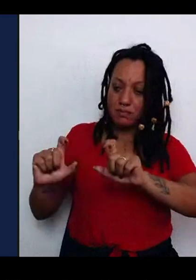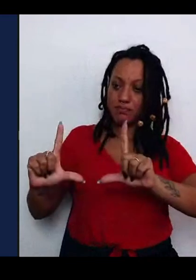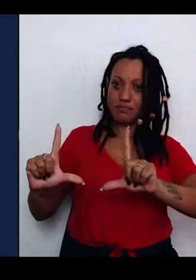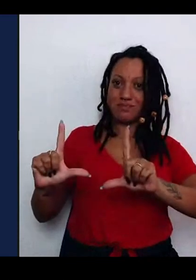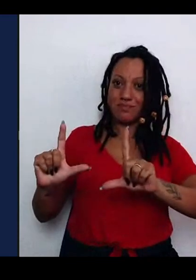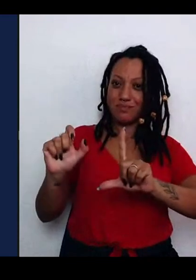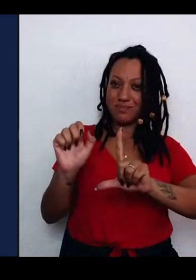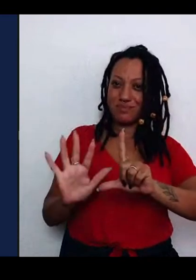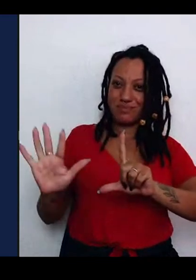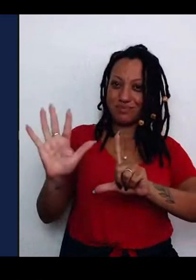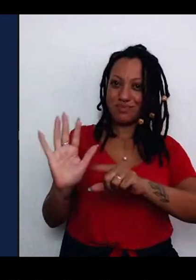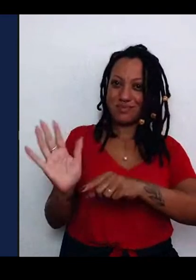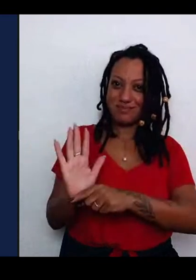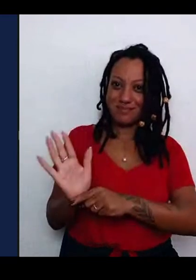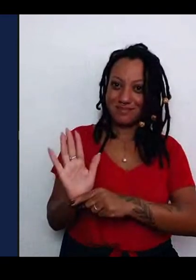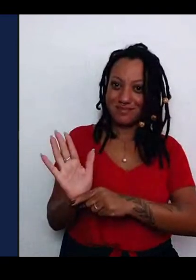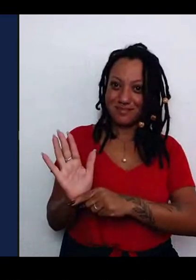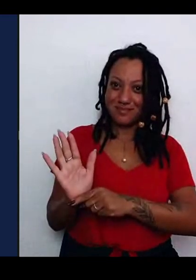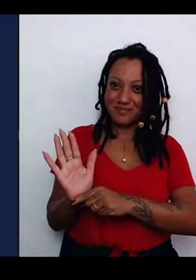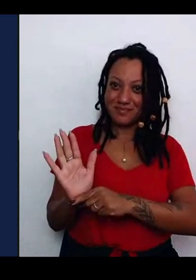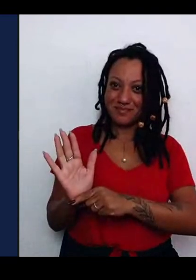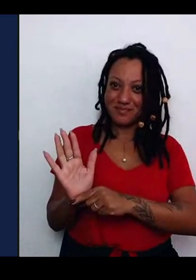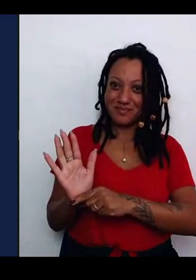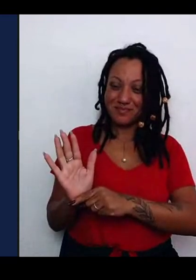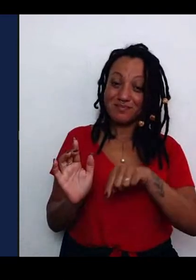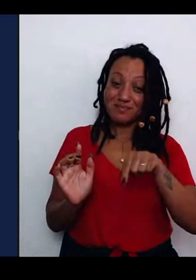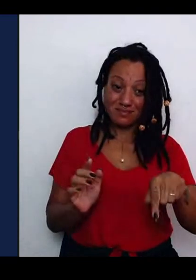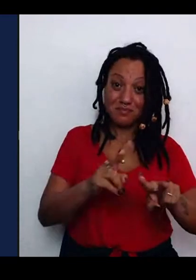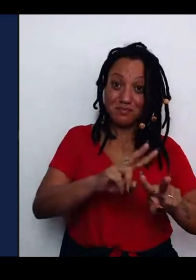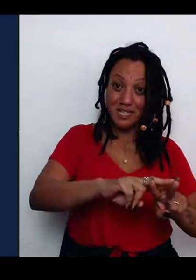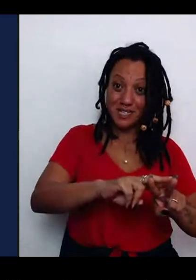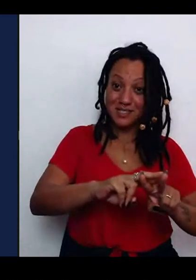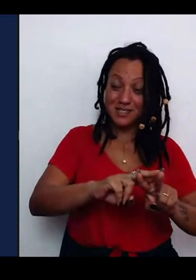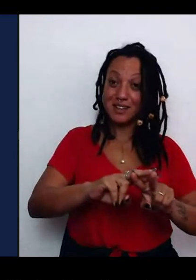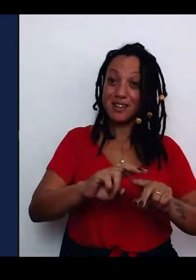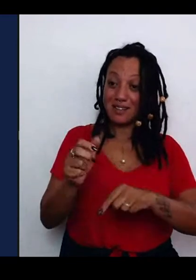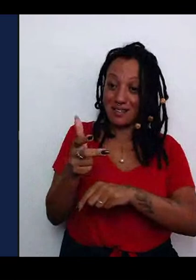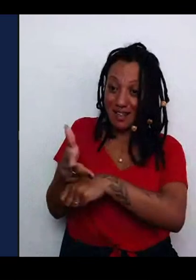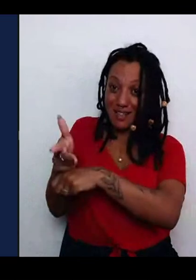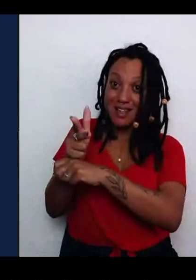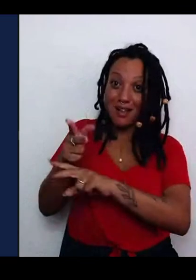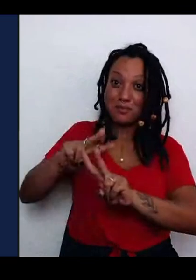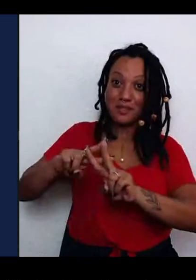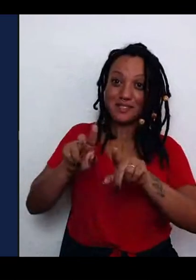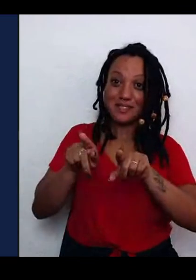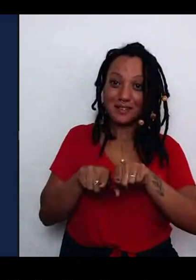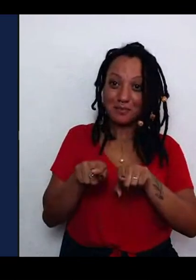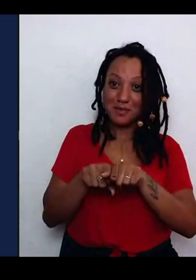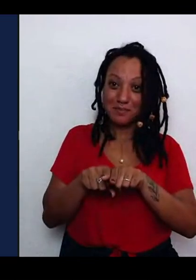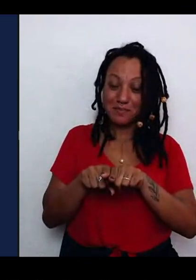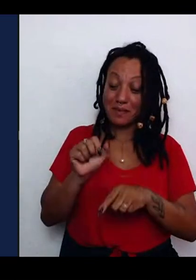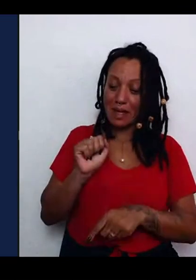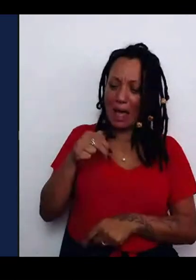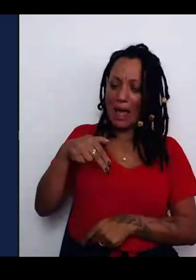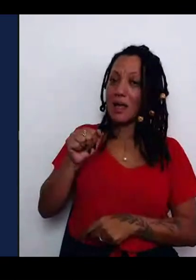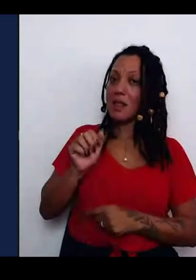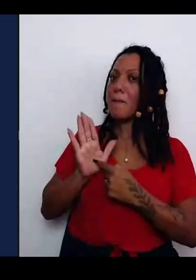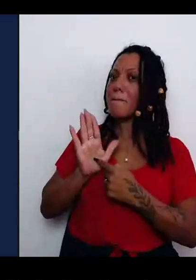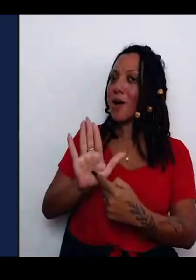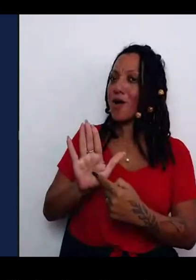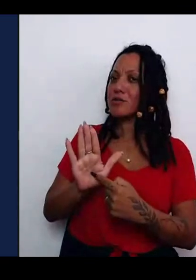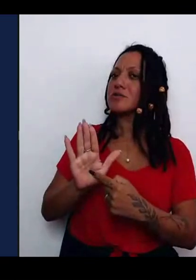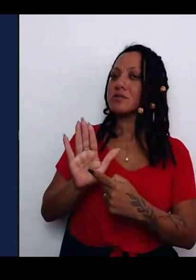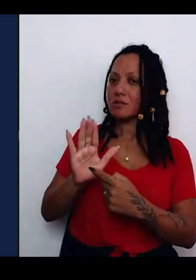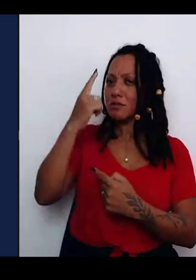in the screen and with such an operation Anna is highlighting this condition and exposing some of the characteristics of the device of